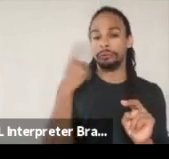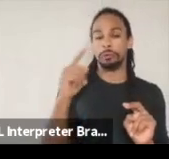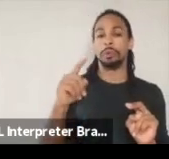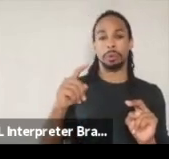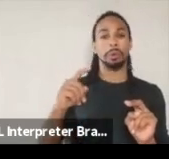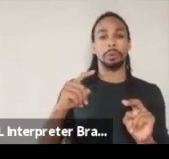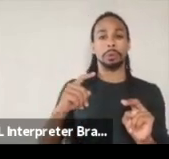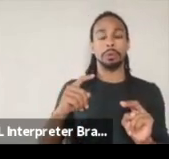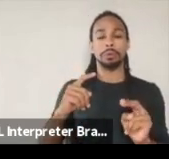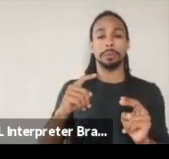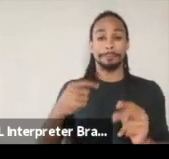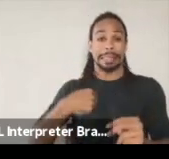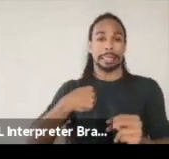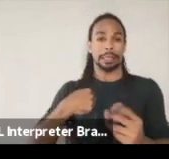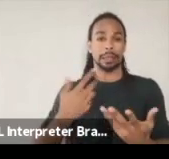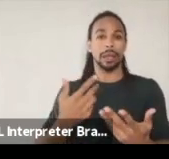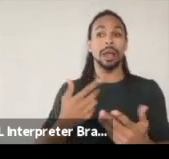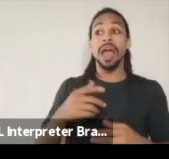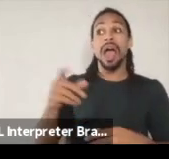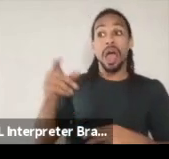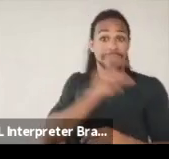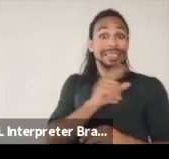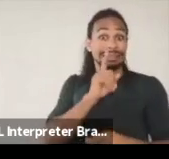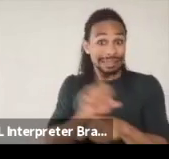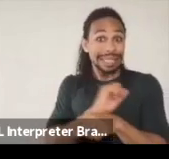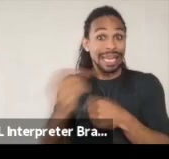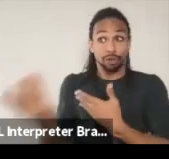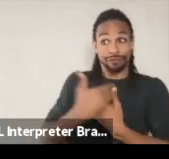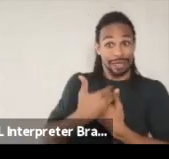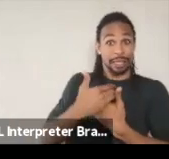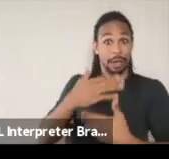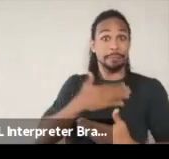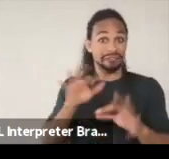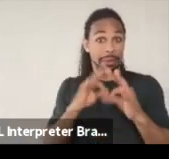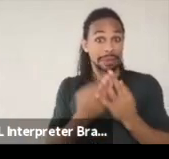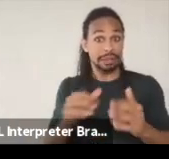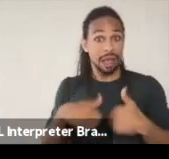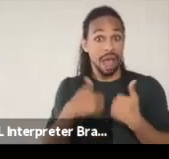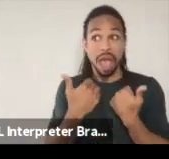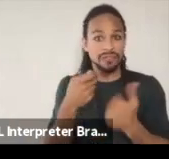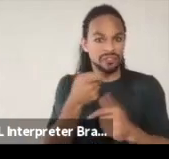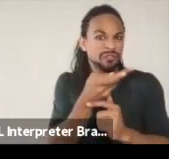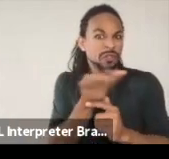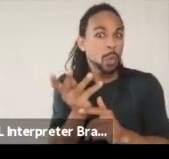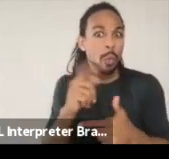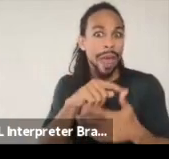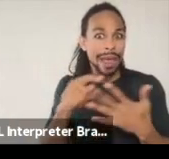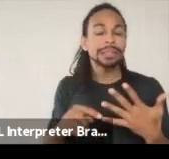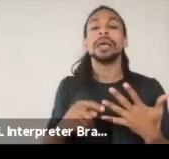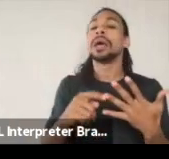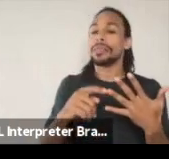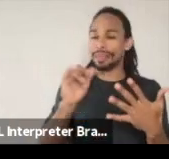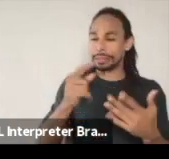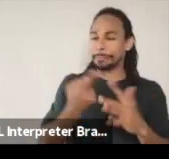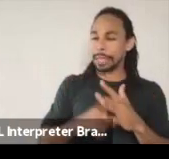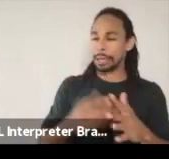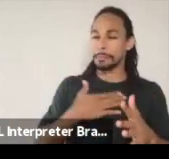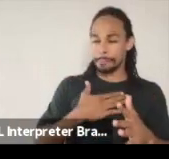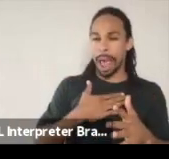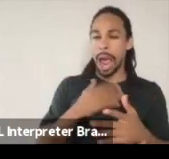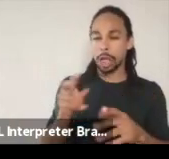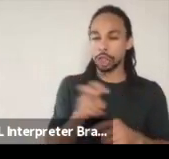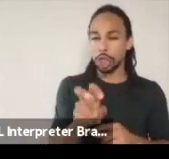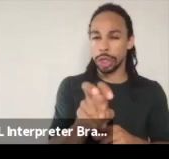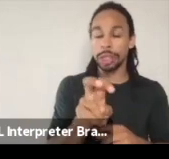intervene in my family's life in a couple different ways. And this is the beginning of my journey as an abolitionist. So when I was 13,